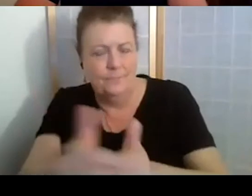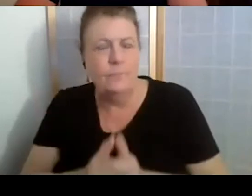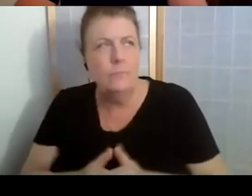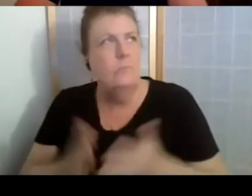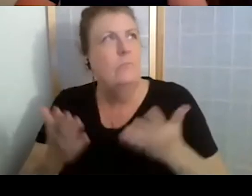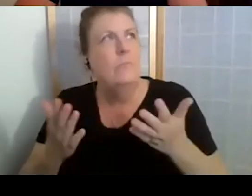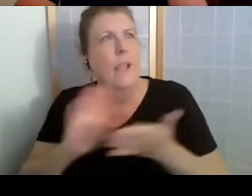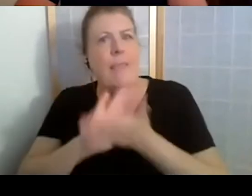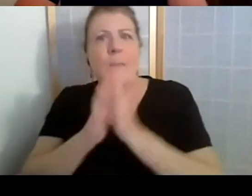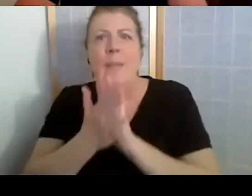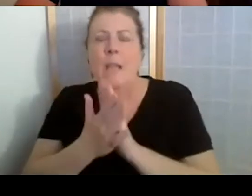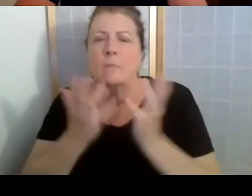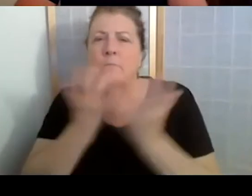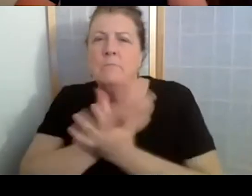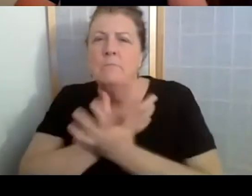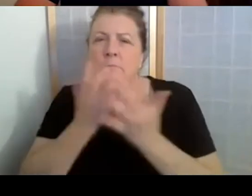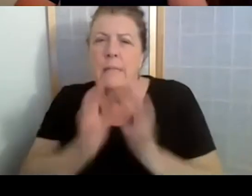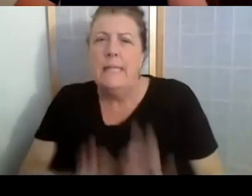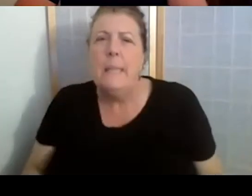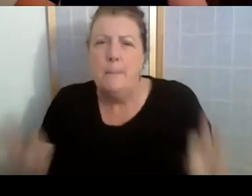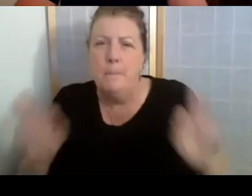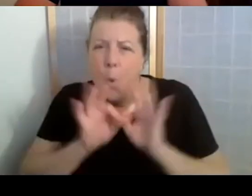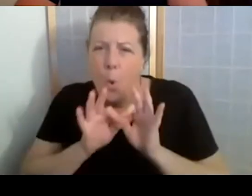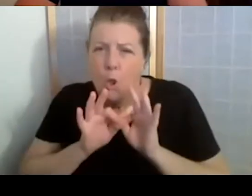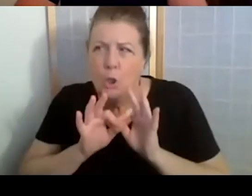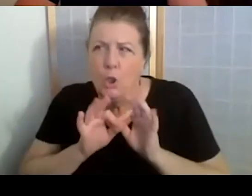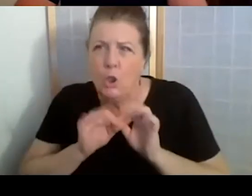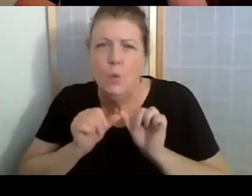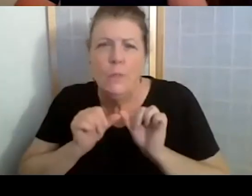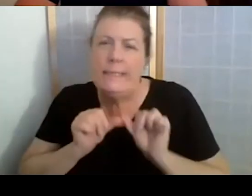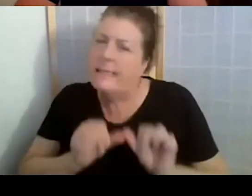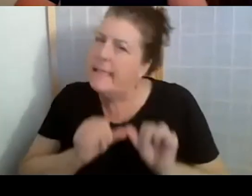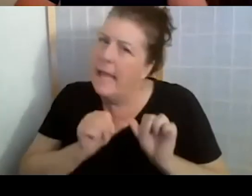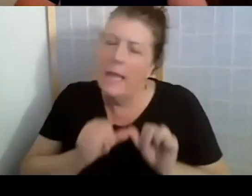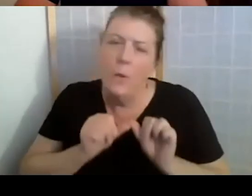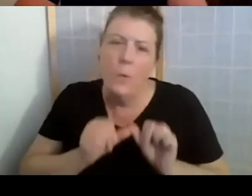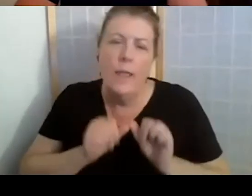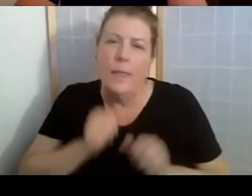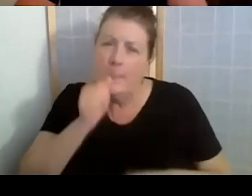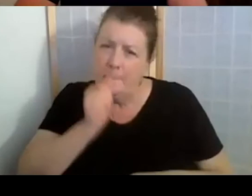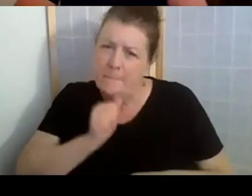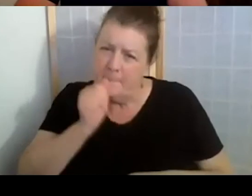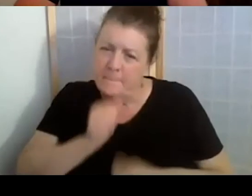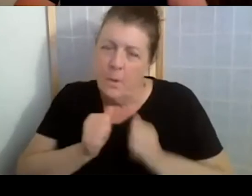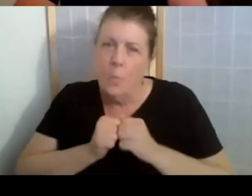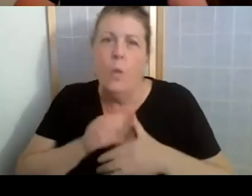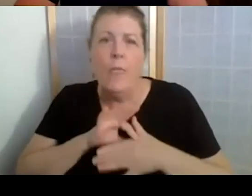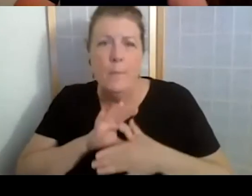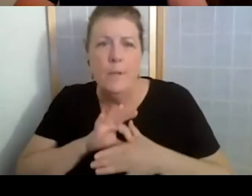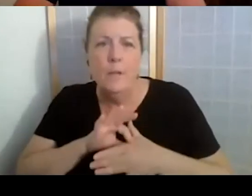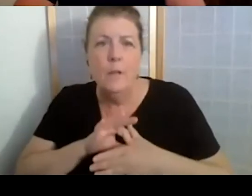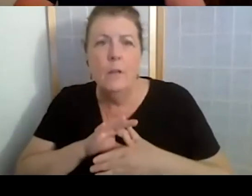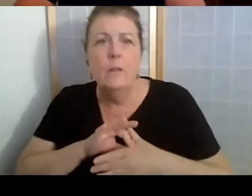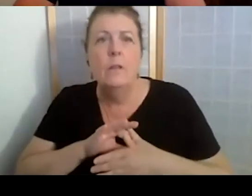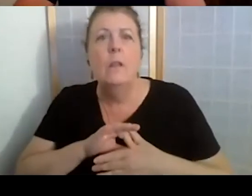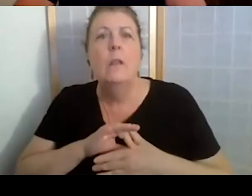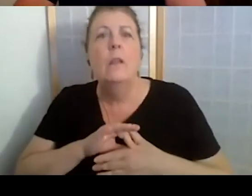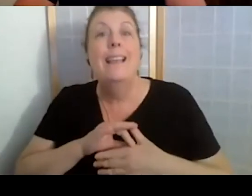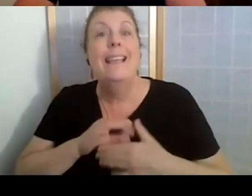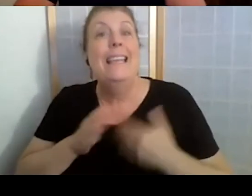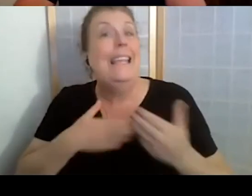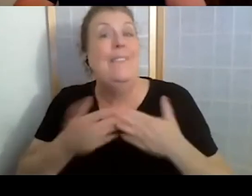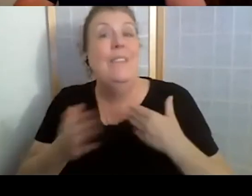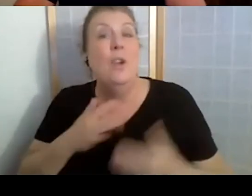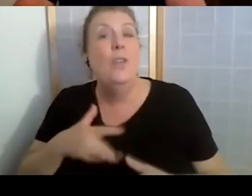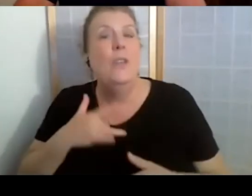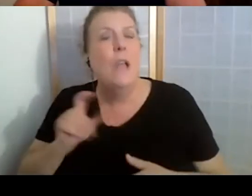important to sort of stay with the material, even at the point where sometimes you're like, can I take a break from this? Because you're spending